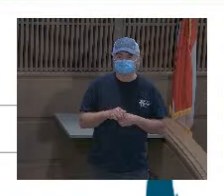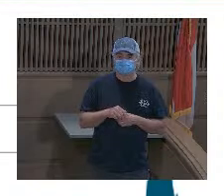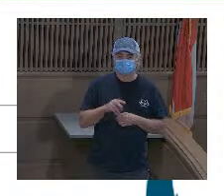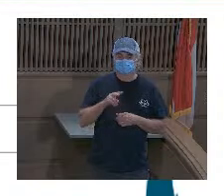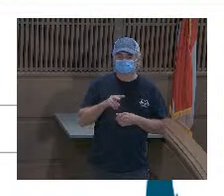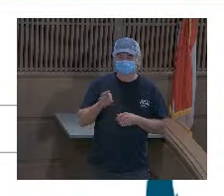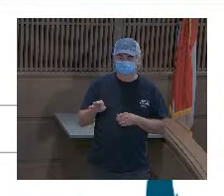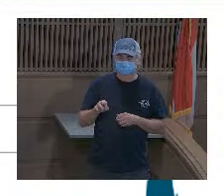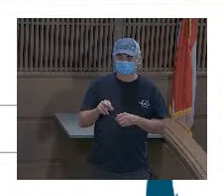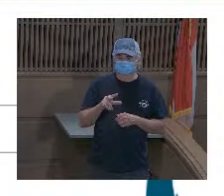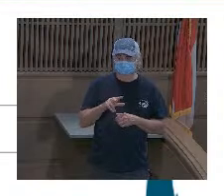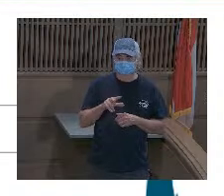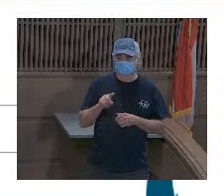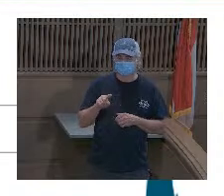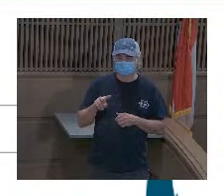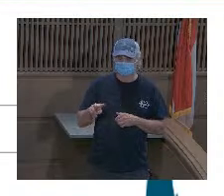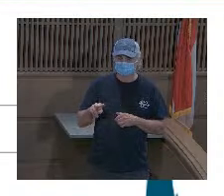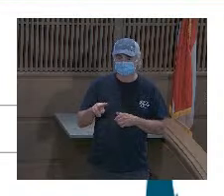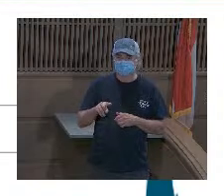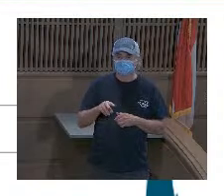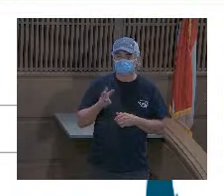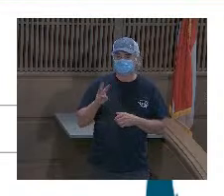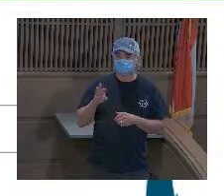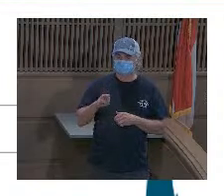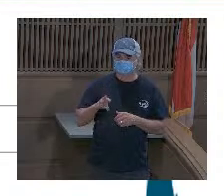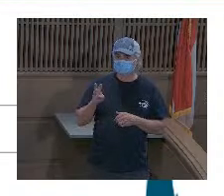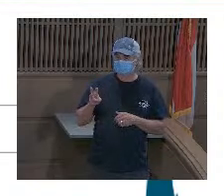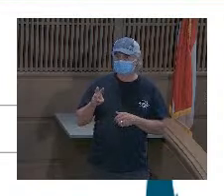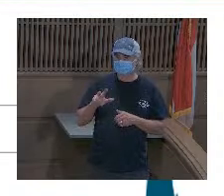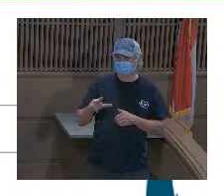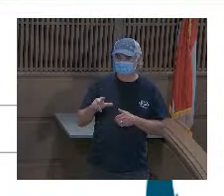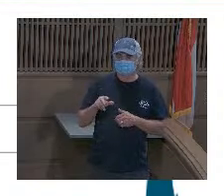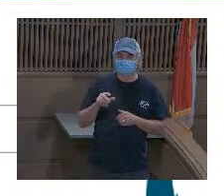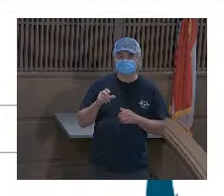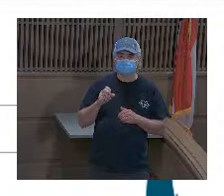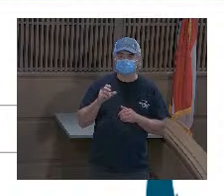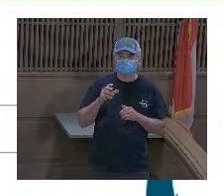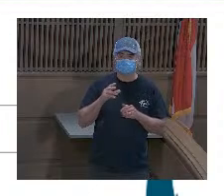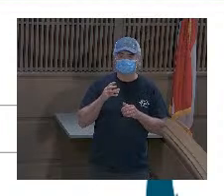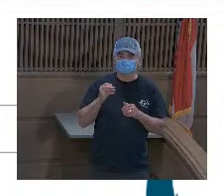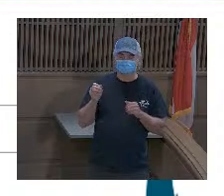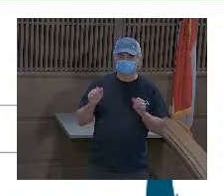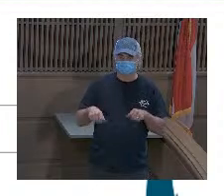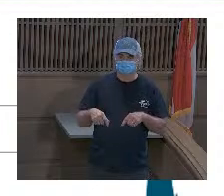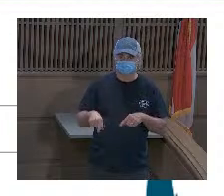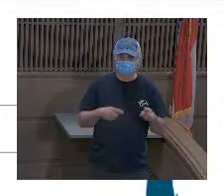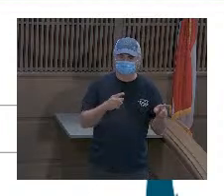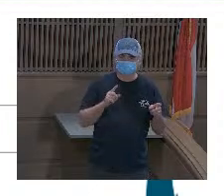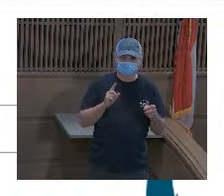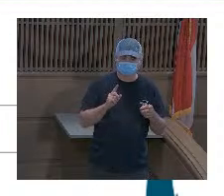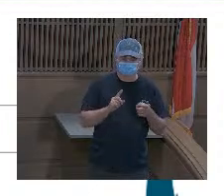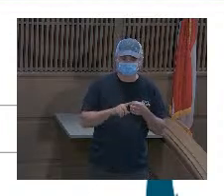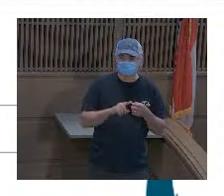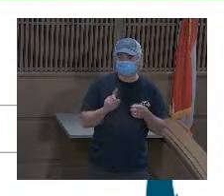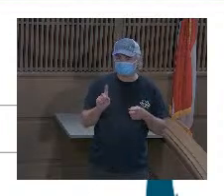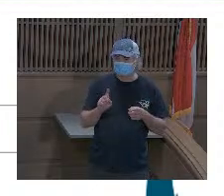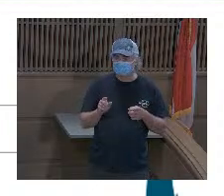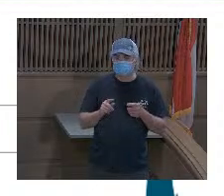229-312-MyMD at one of our clinics. Or you can also go to phoebehealth.com and find where the mobile wellness clinic is,